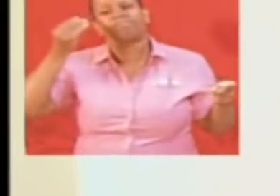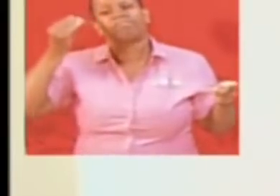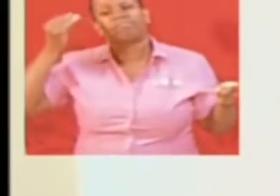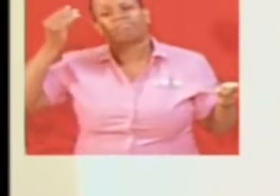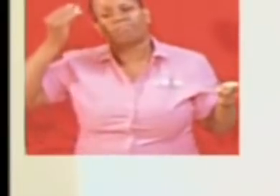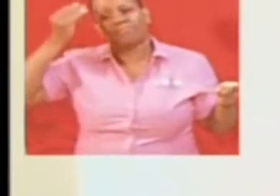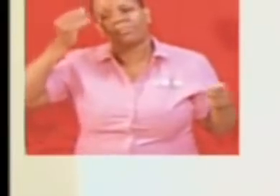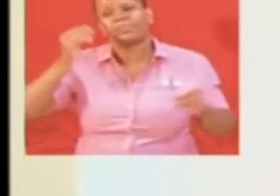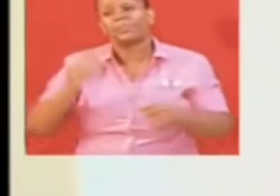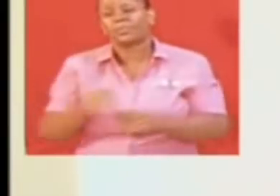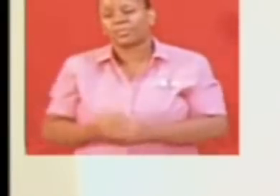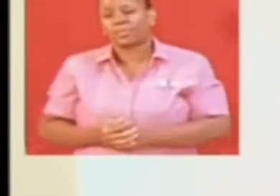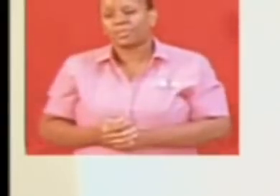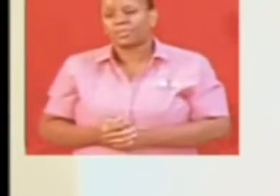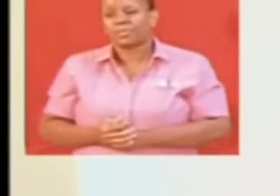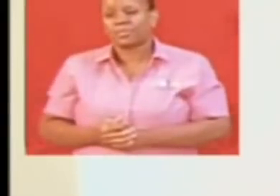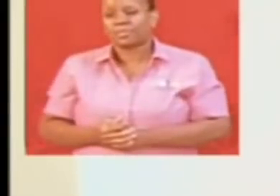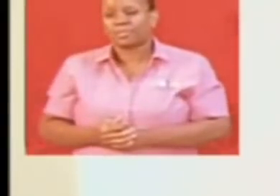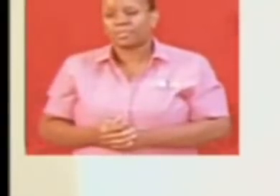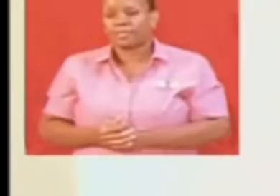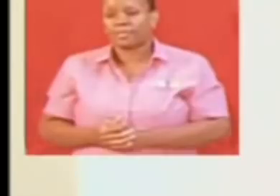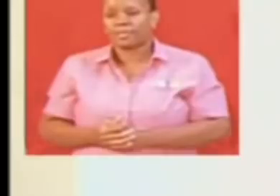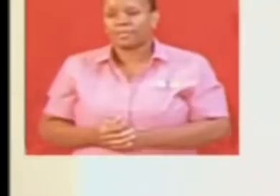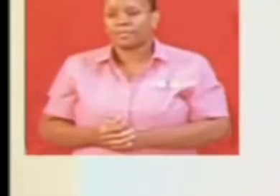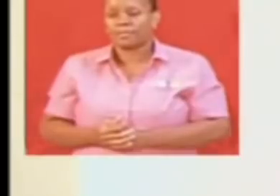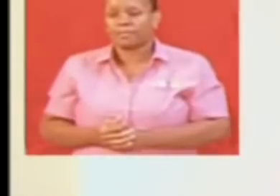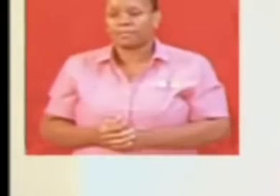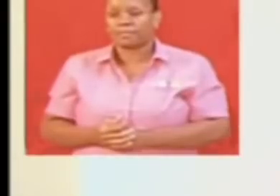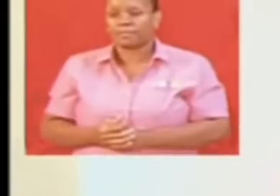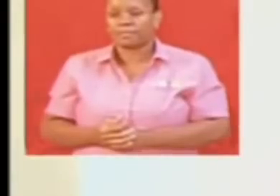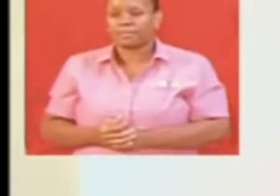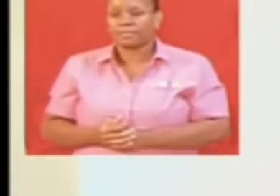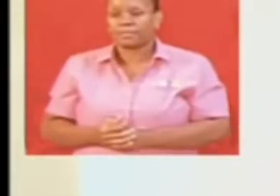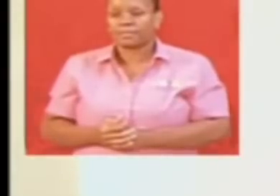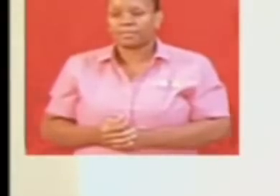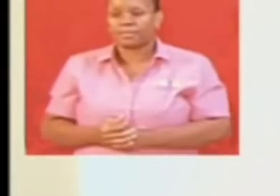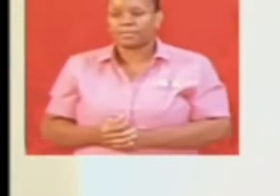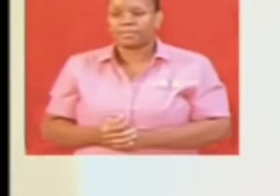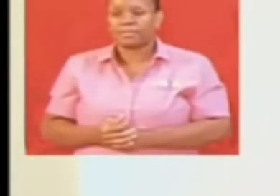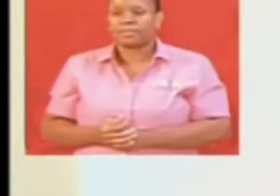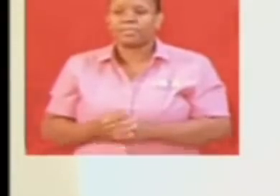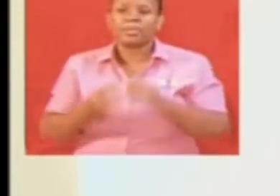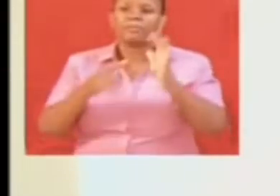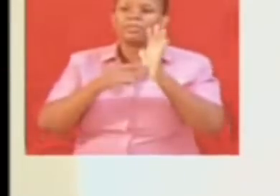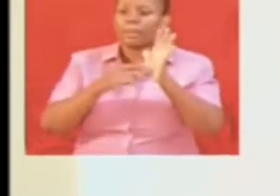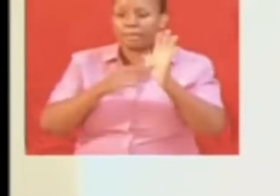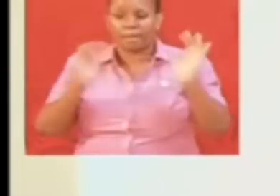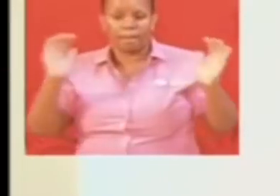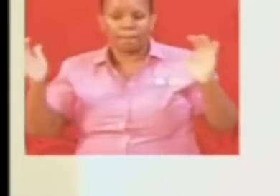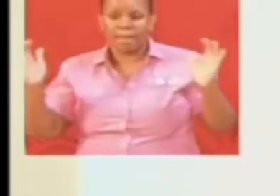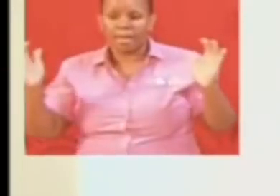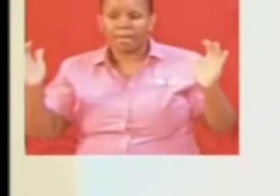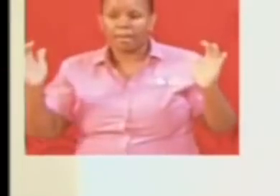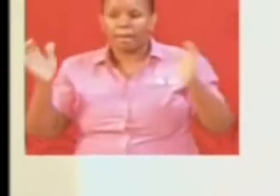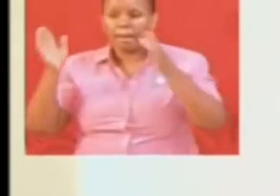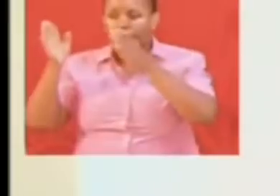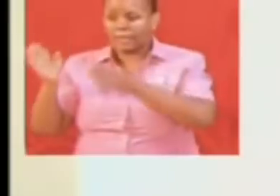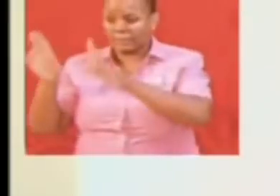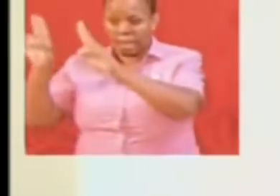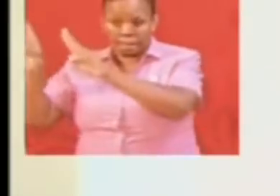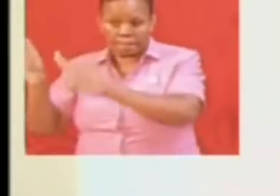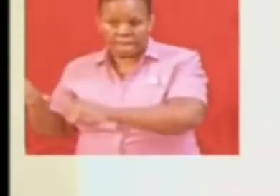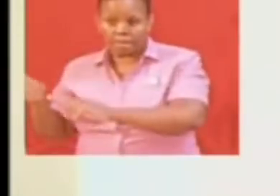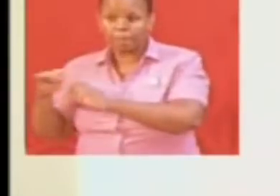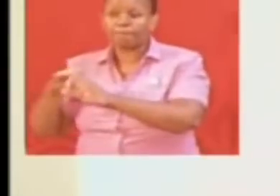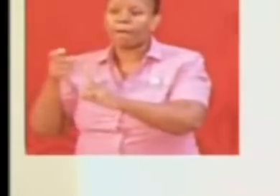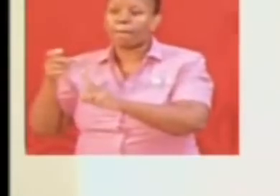Nepal, and one calls in from Florida, there's a very long arrangement between